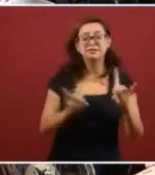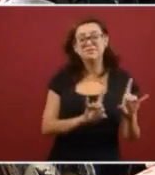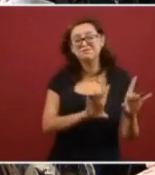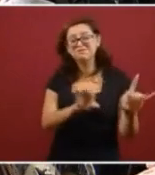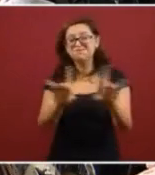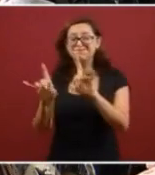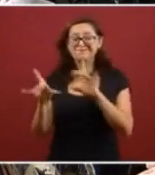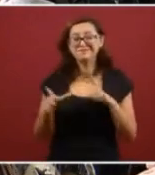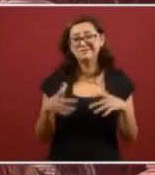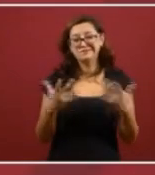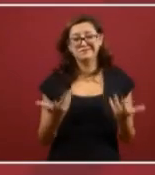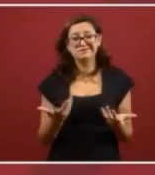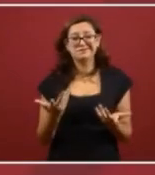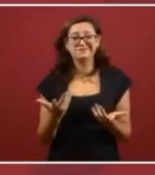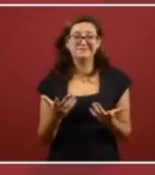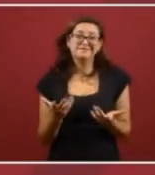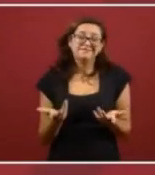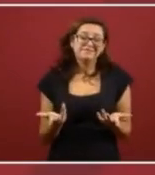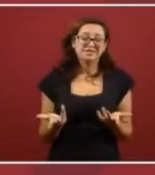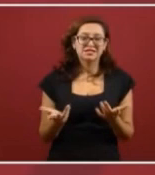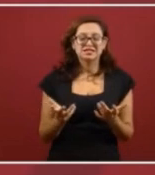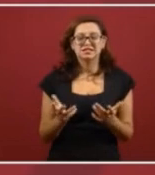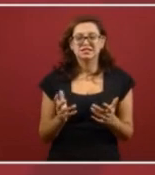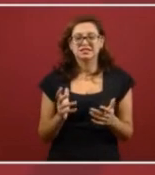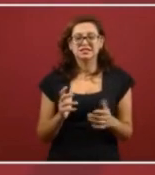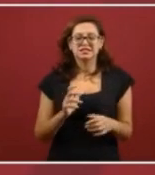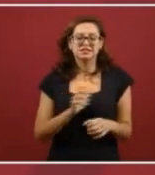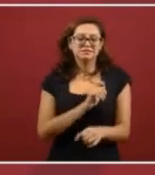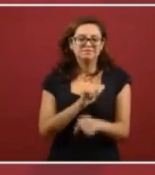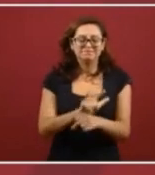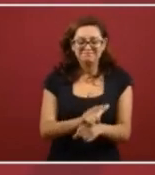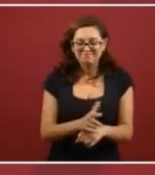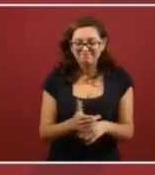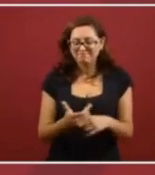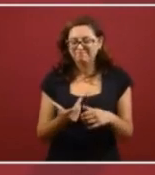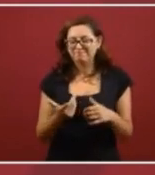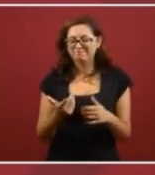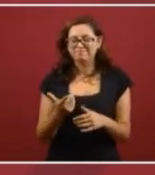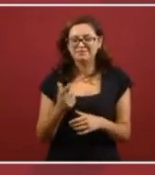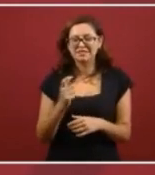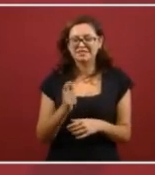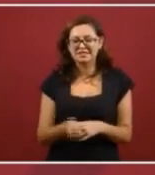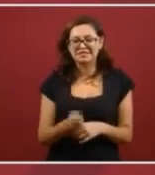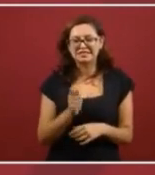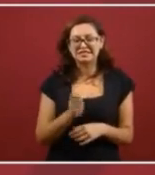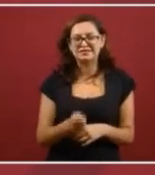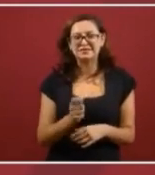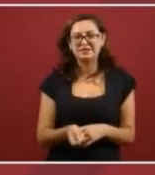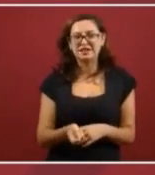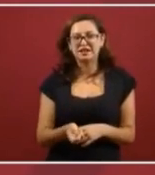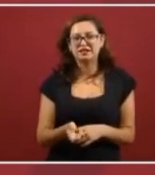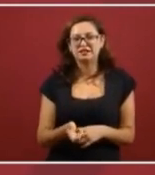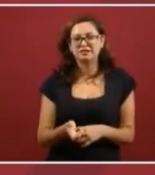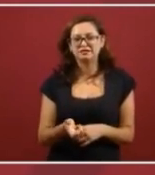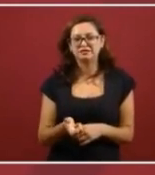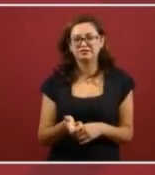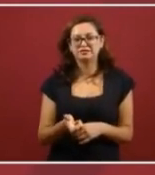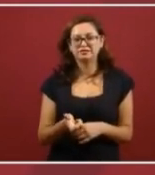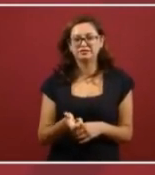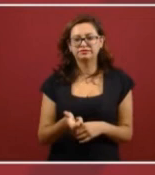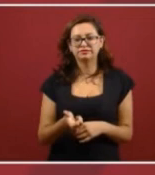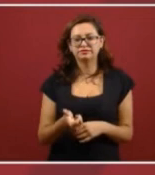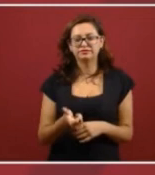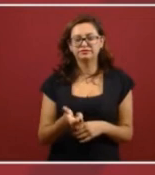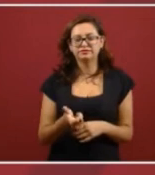circumstances no that it was not una relación related estrecha to, that's con el